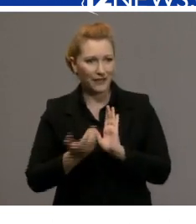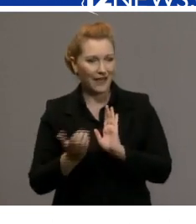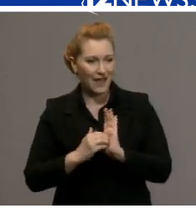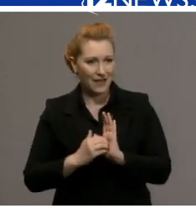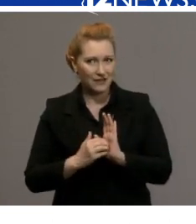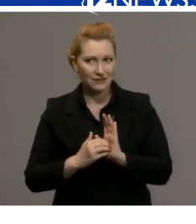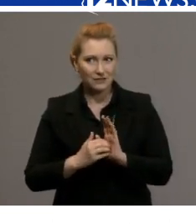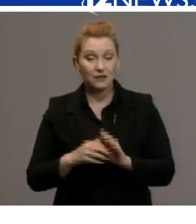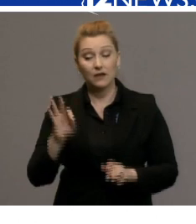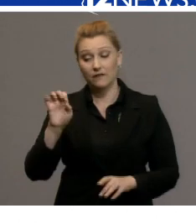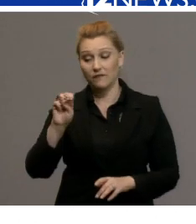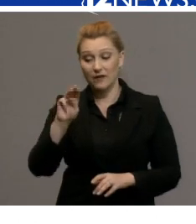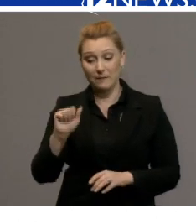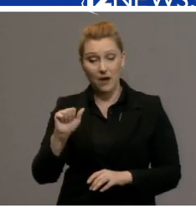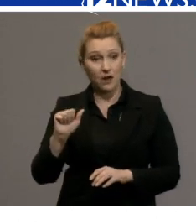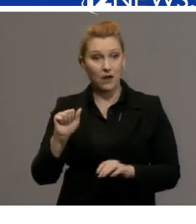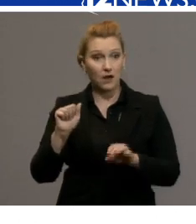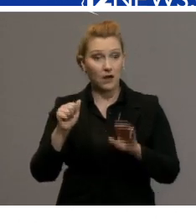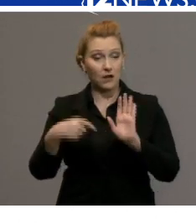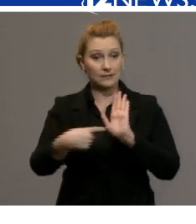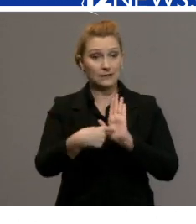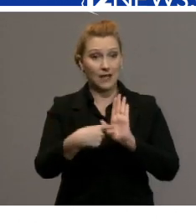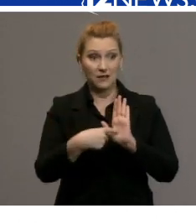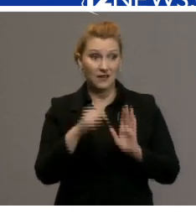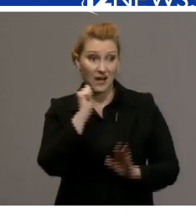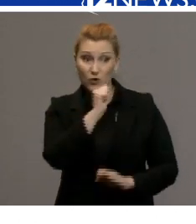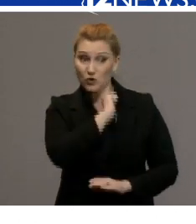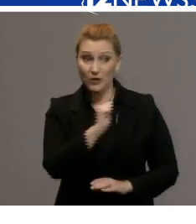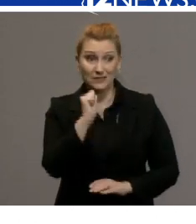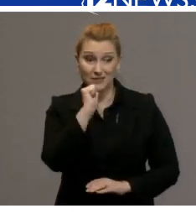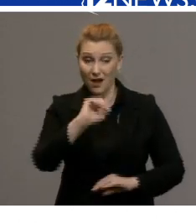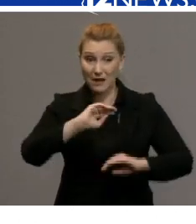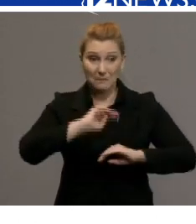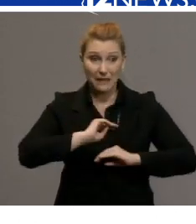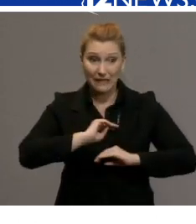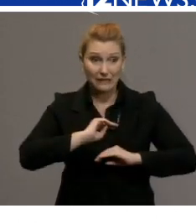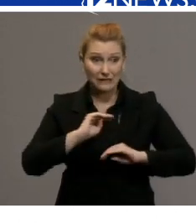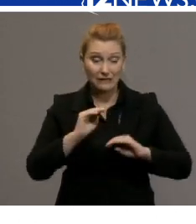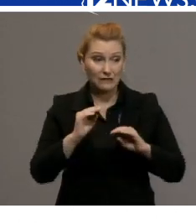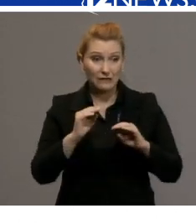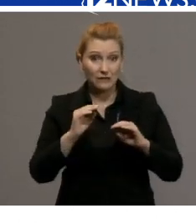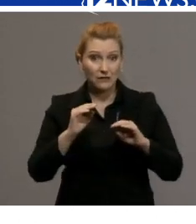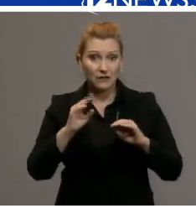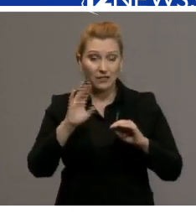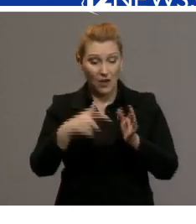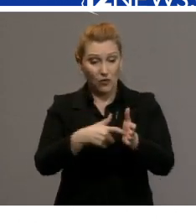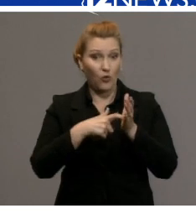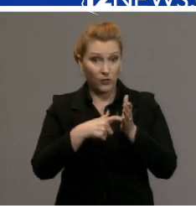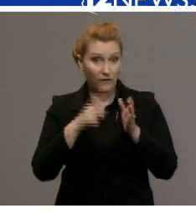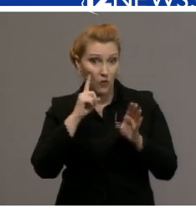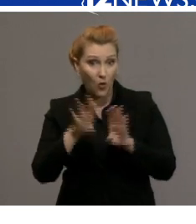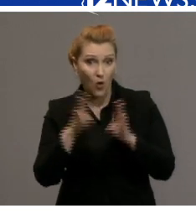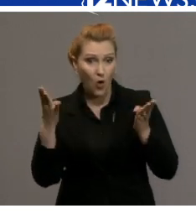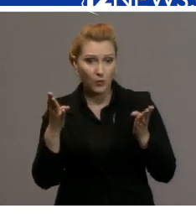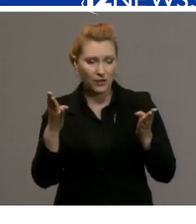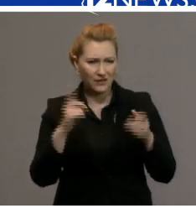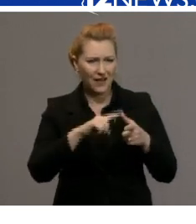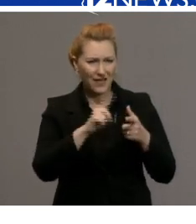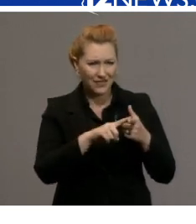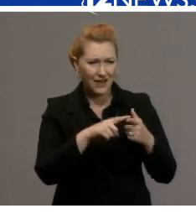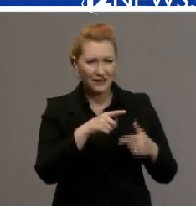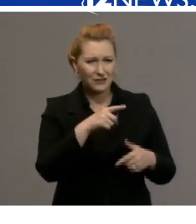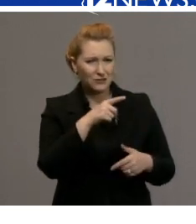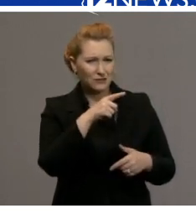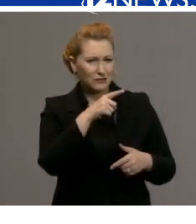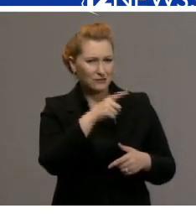gating criteria to open, but then you let your order expire 8 days later. Are you cherry picking the data, or